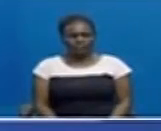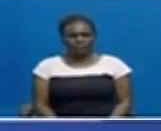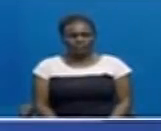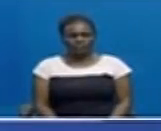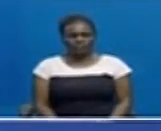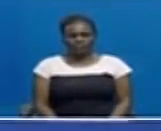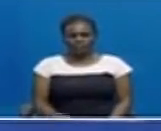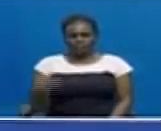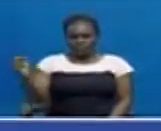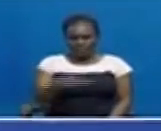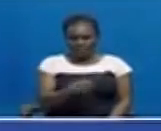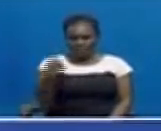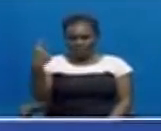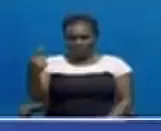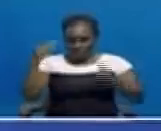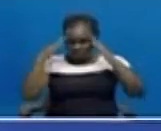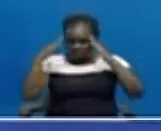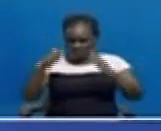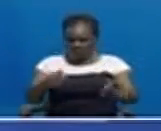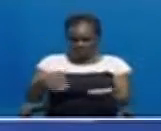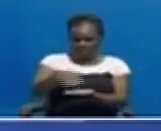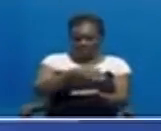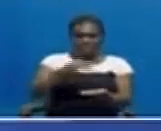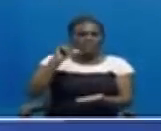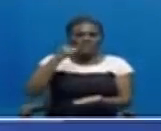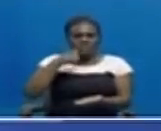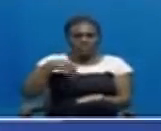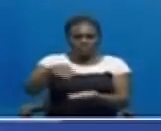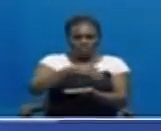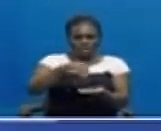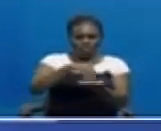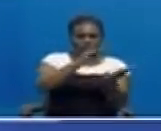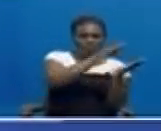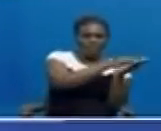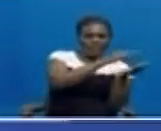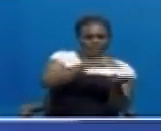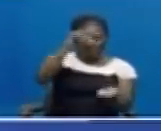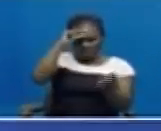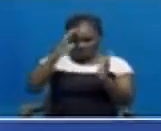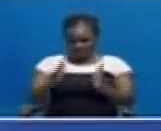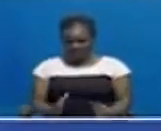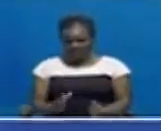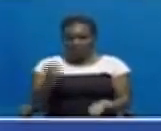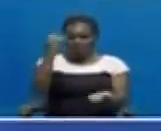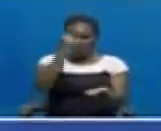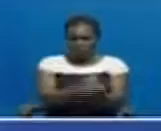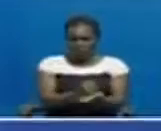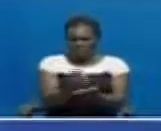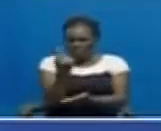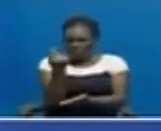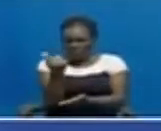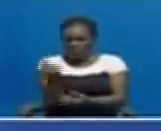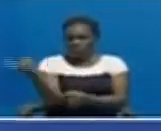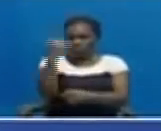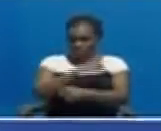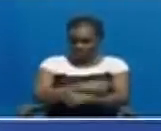Over the last 1 month, focus has been on the new central bank governor and his efforts to rein in the wayward shilling. Despite being in office for just 6 weeks,